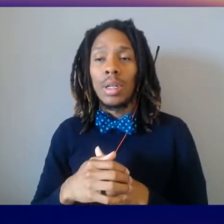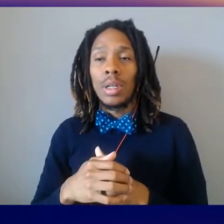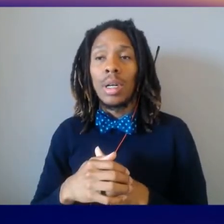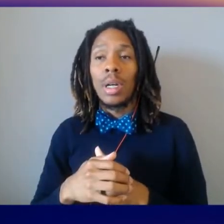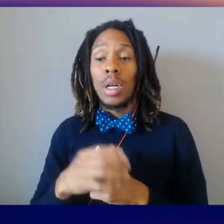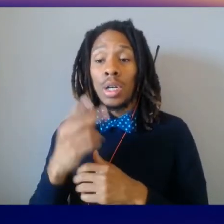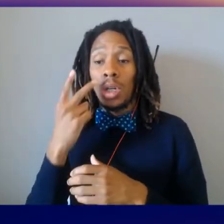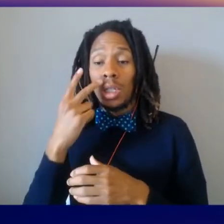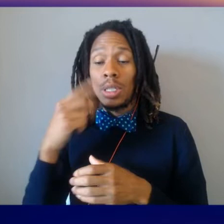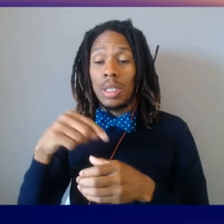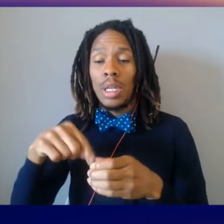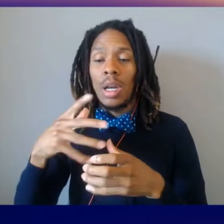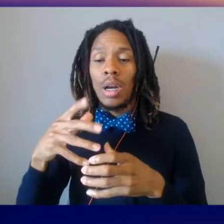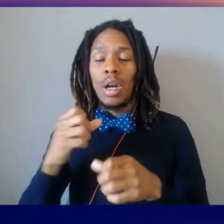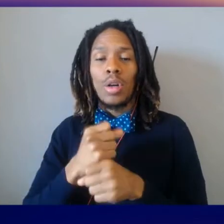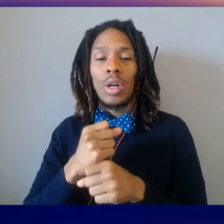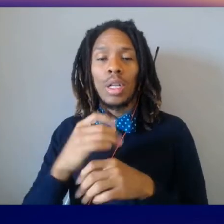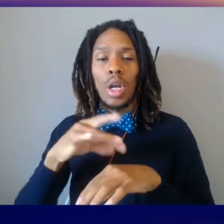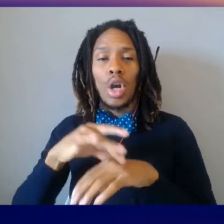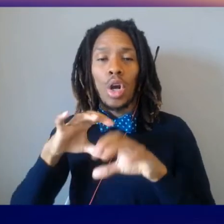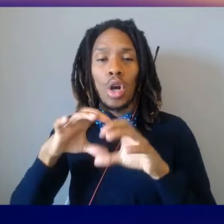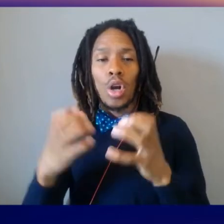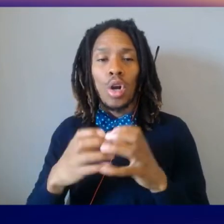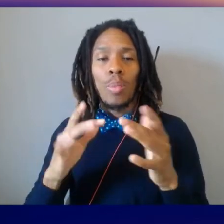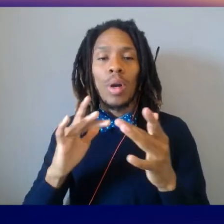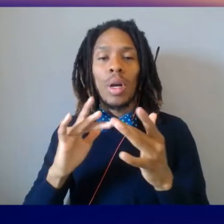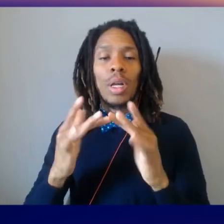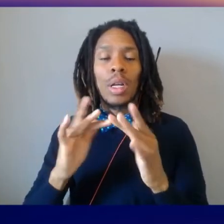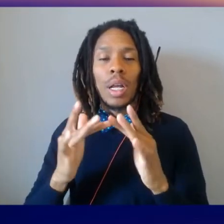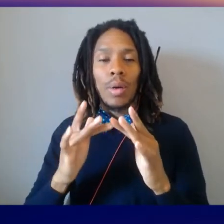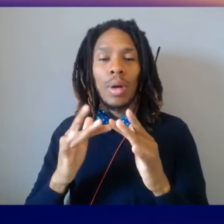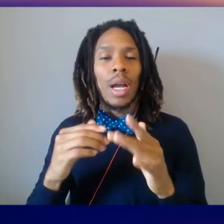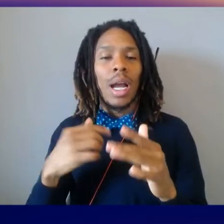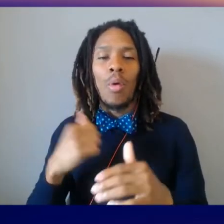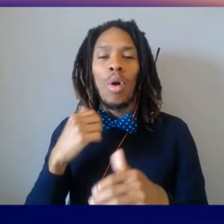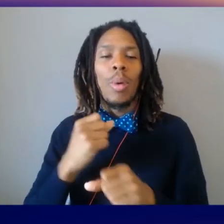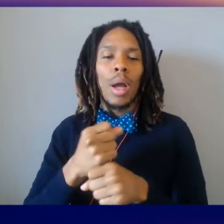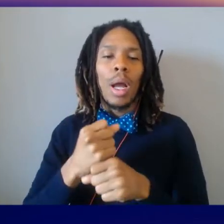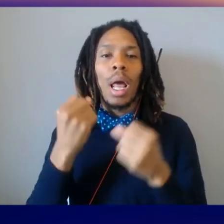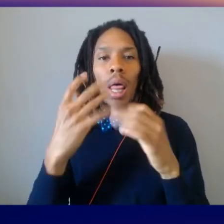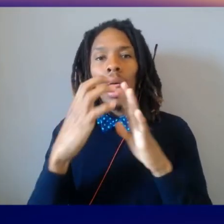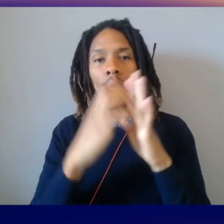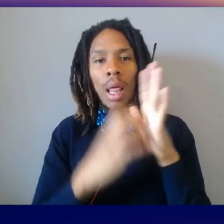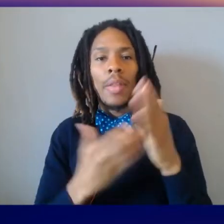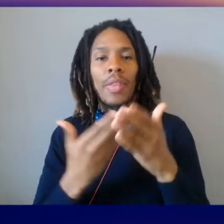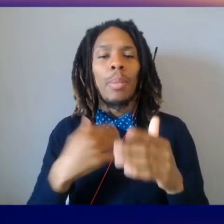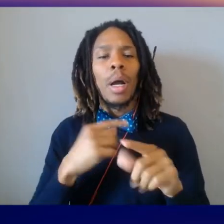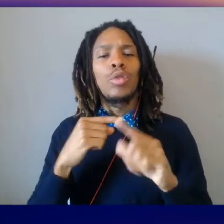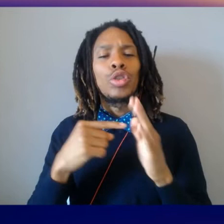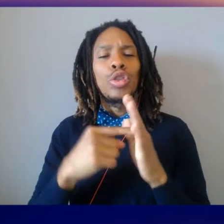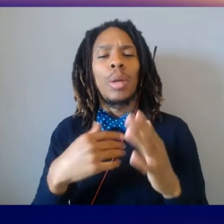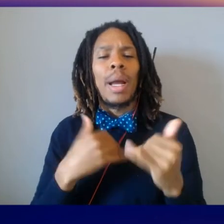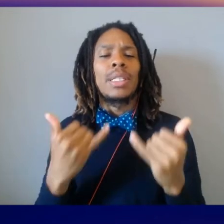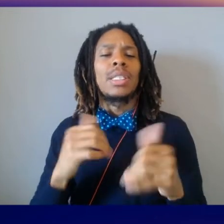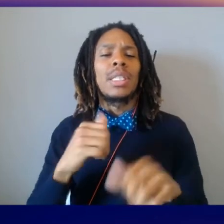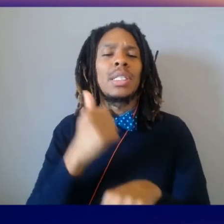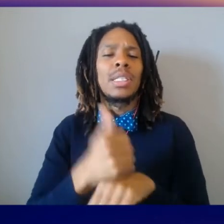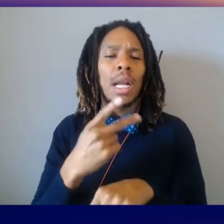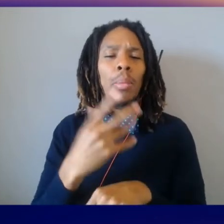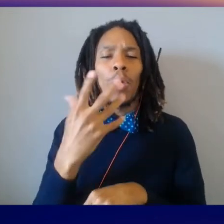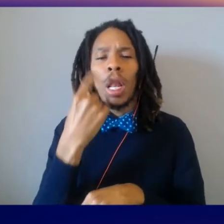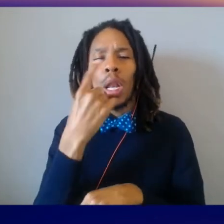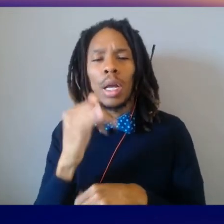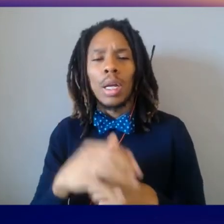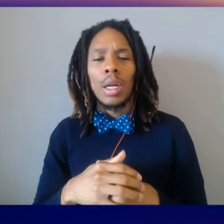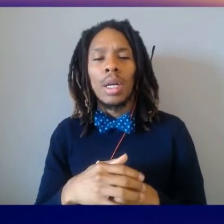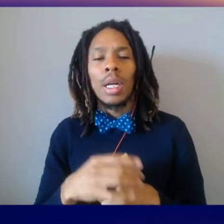already created a global network. So I won't be creating a whole bunch of stuff here, but I'll be showing you my existing setup and how it looks. I mentioned you get a